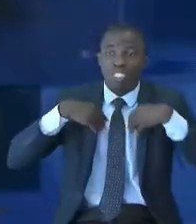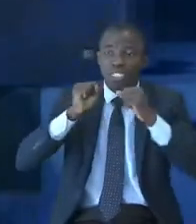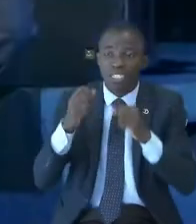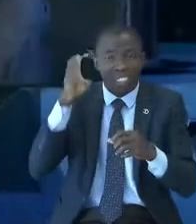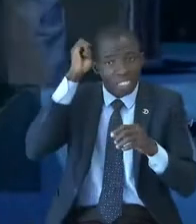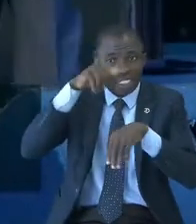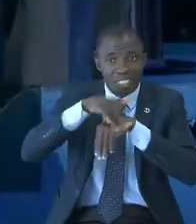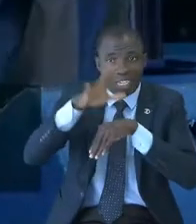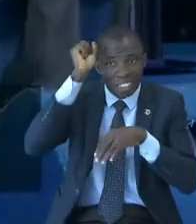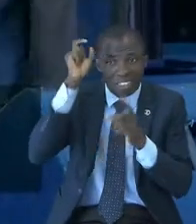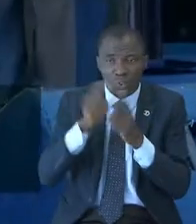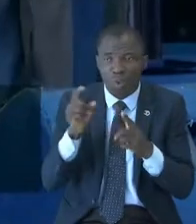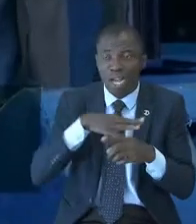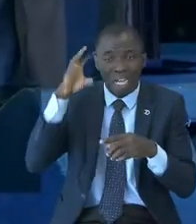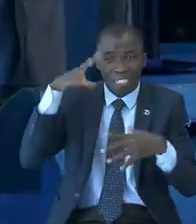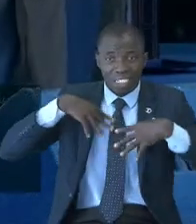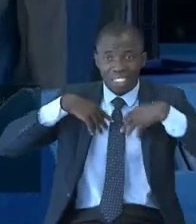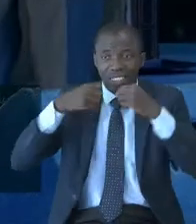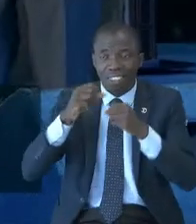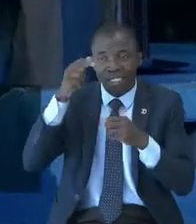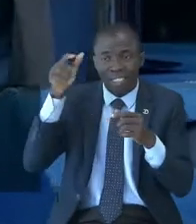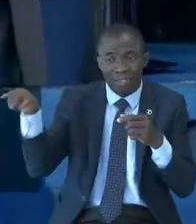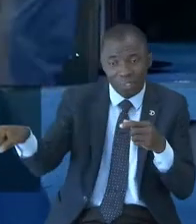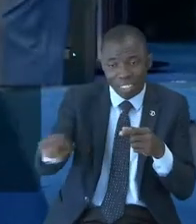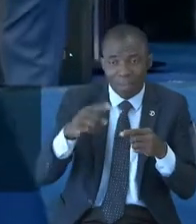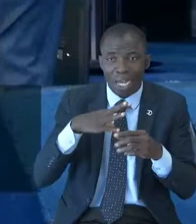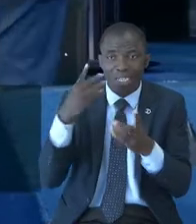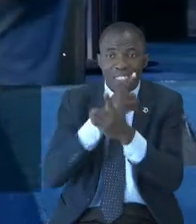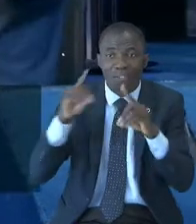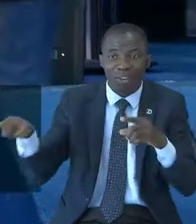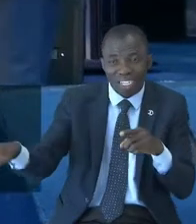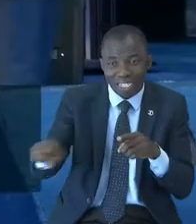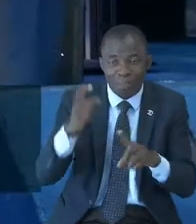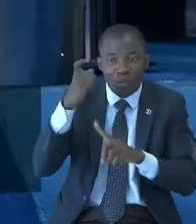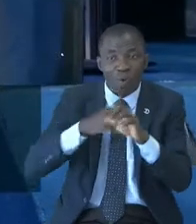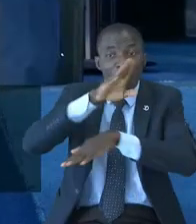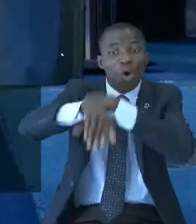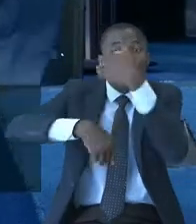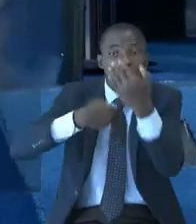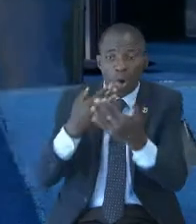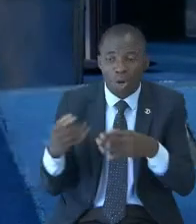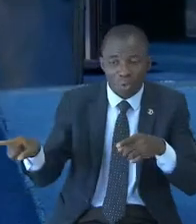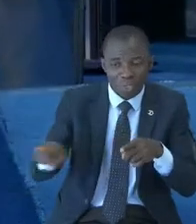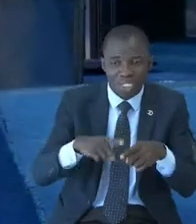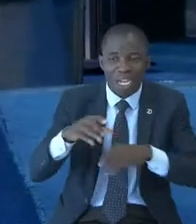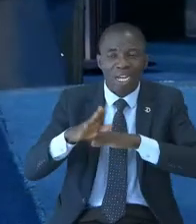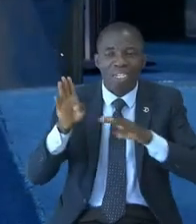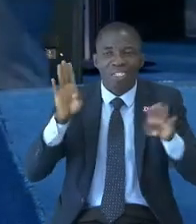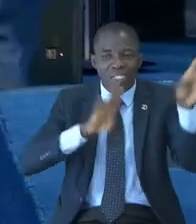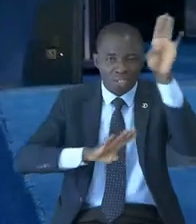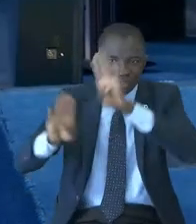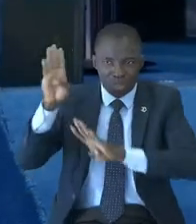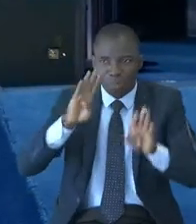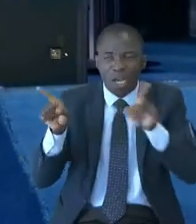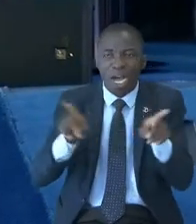word and healed them and delivered them from all their afflictions. And when you, as you